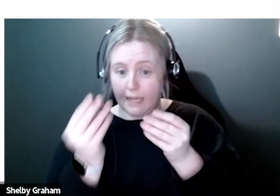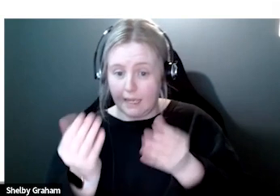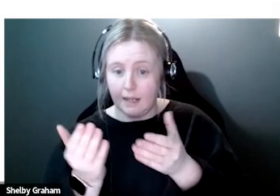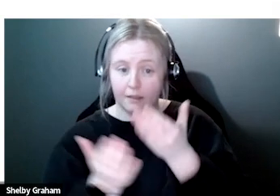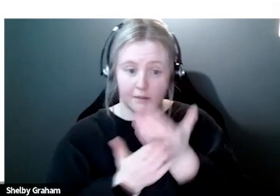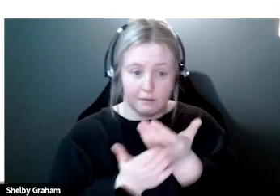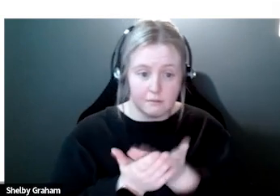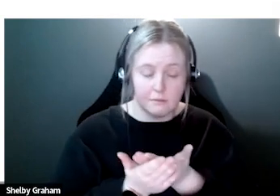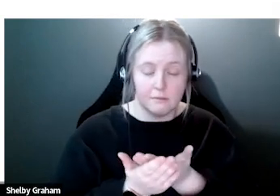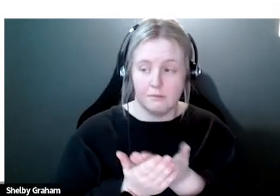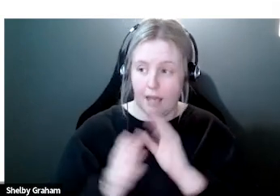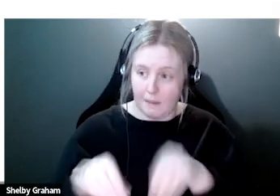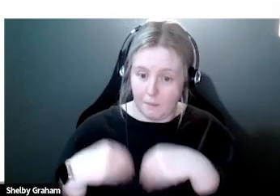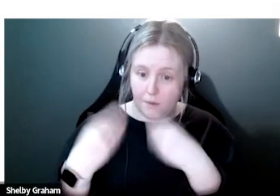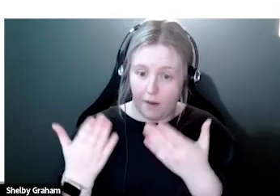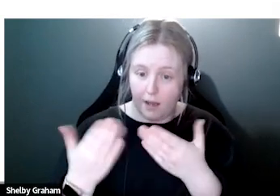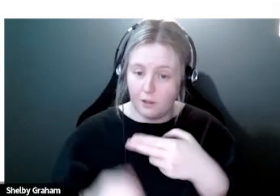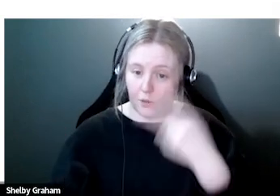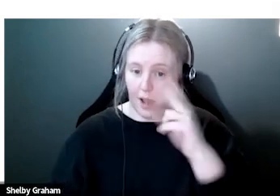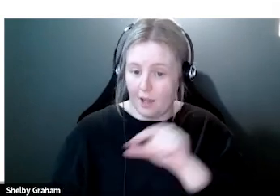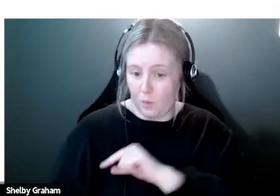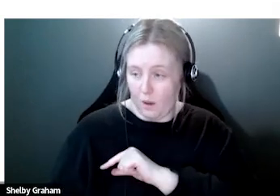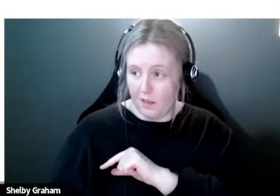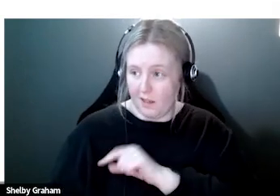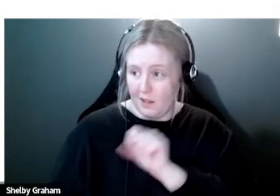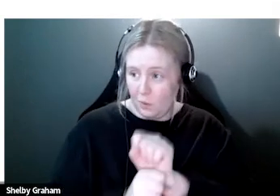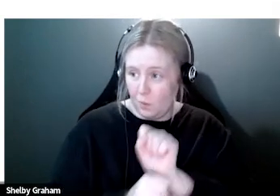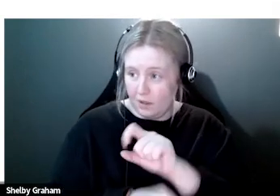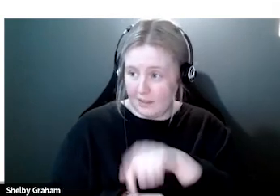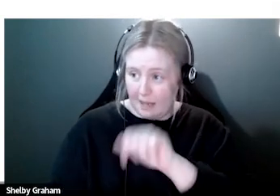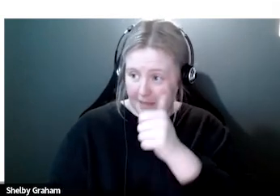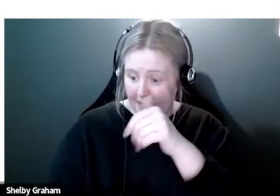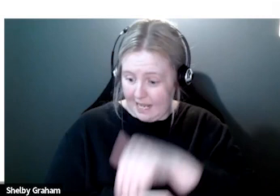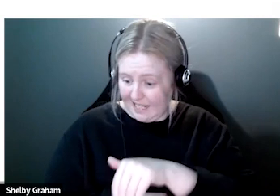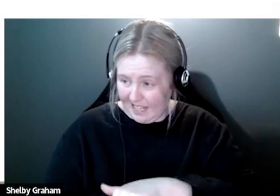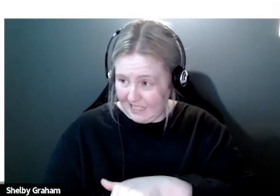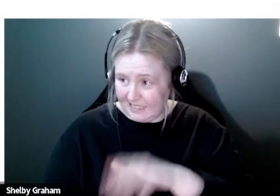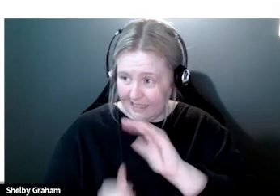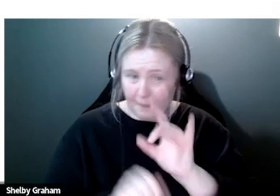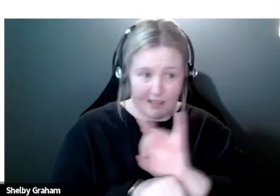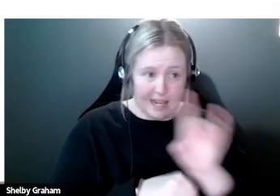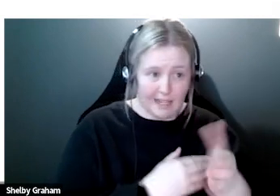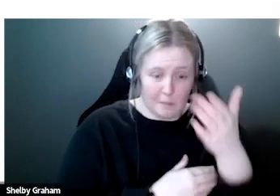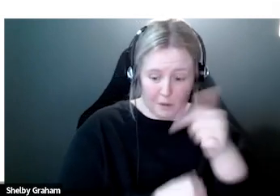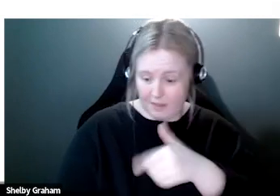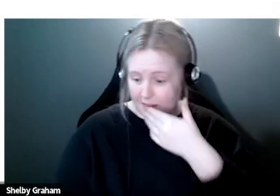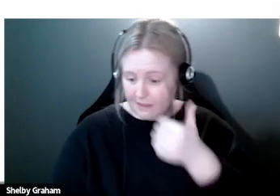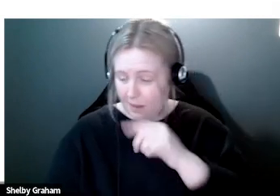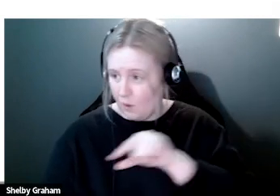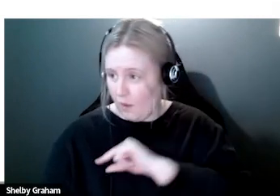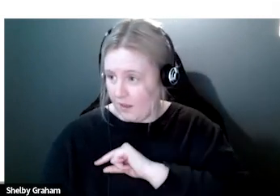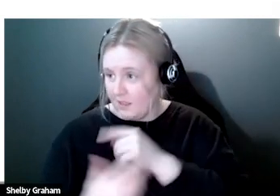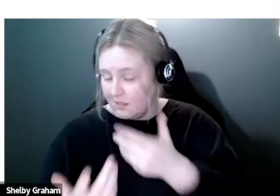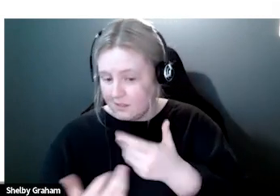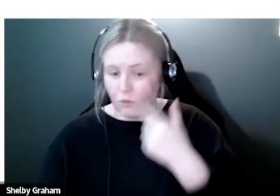high quality synthesization at 10 o'clock at night, again, that's better quality. Understanding the ebbs and flows of time